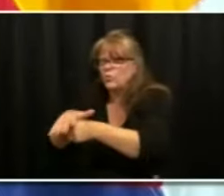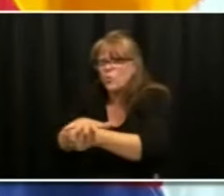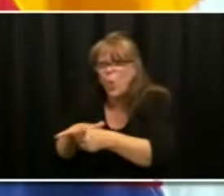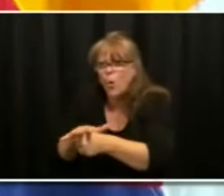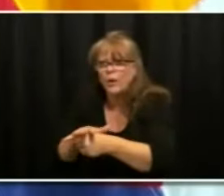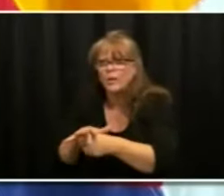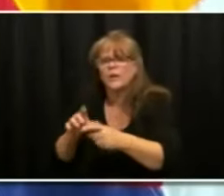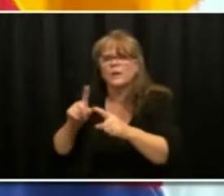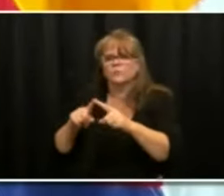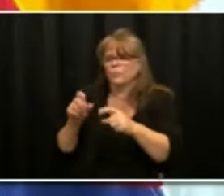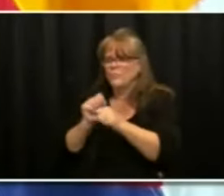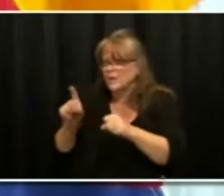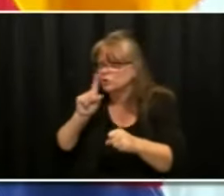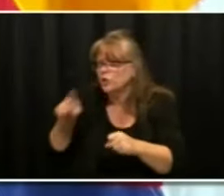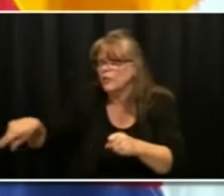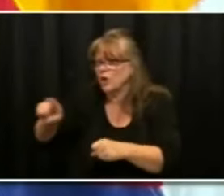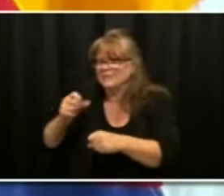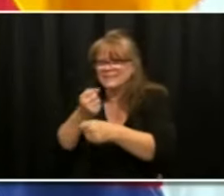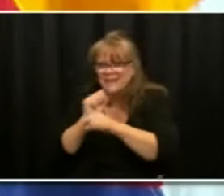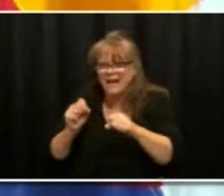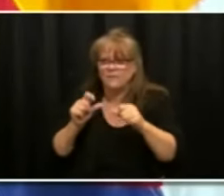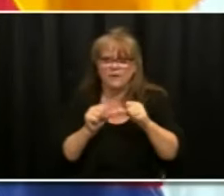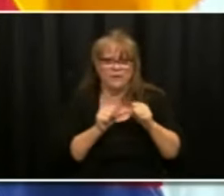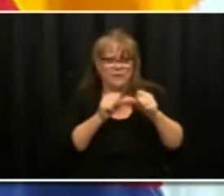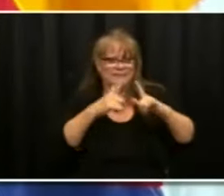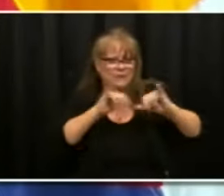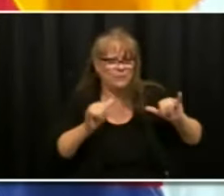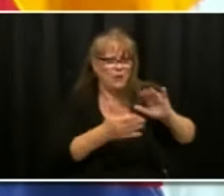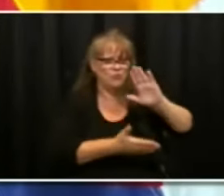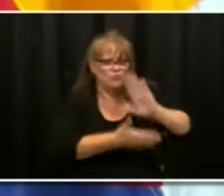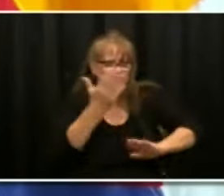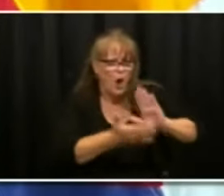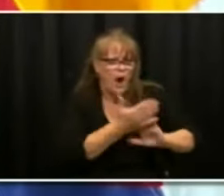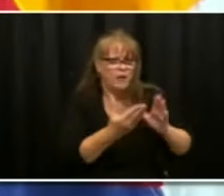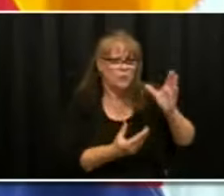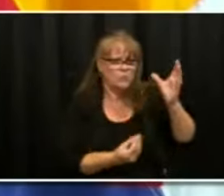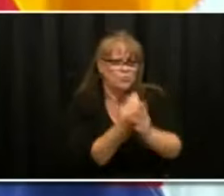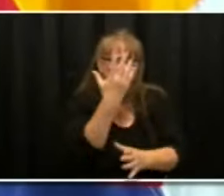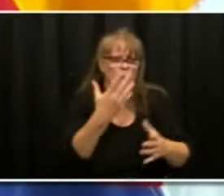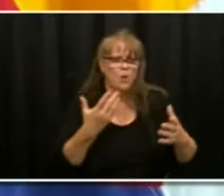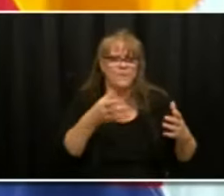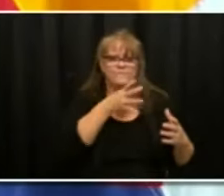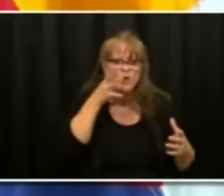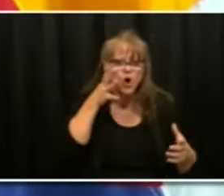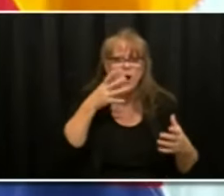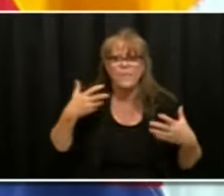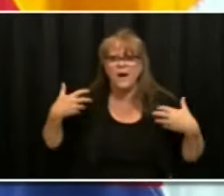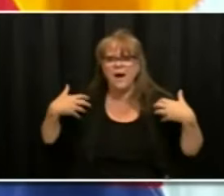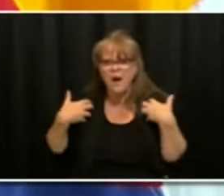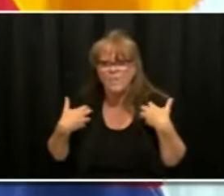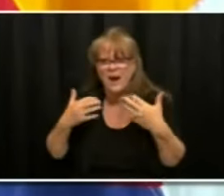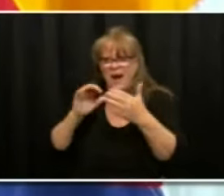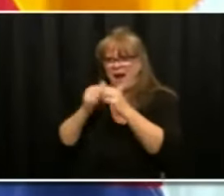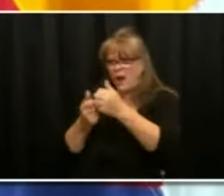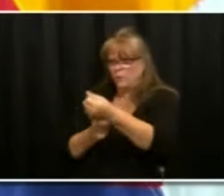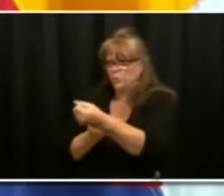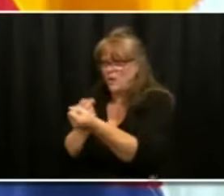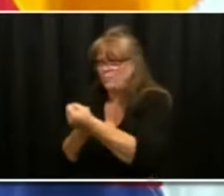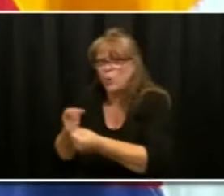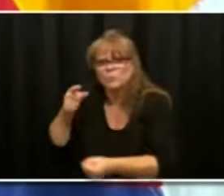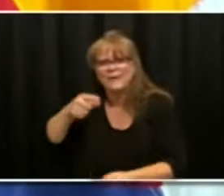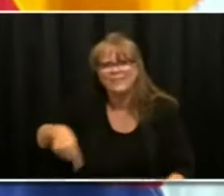have been connecting producers and communities with federal resources and advocating for the needs of Colorado agriculture in